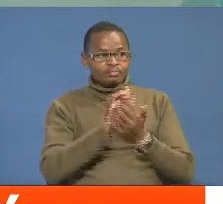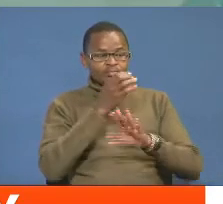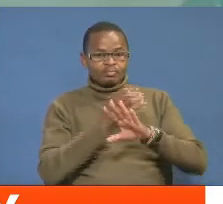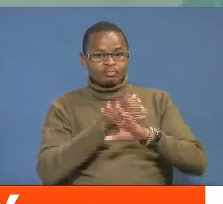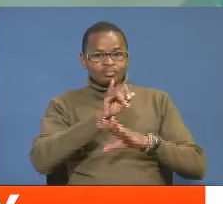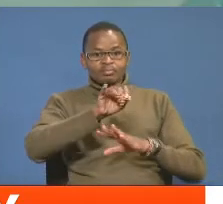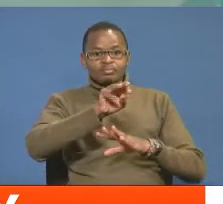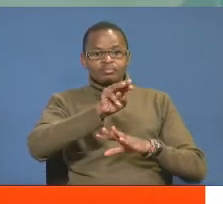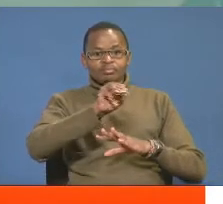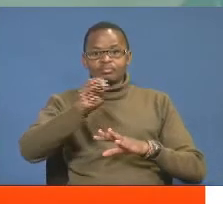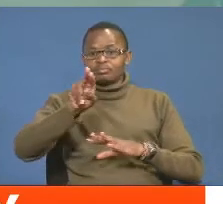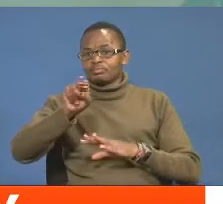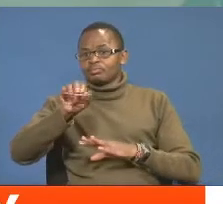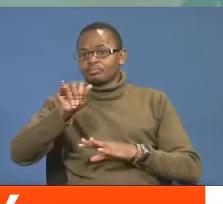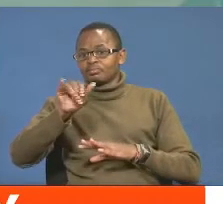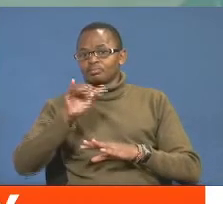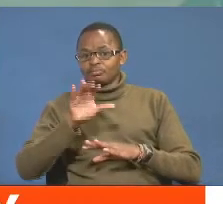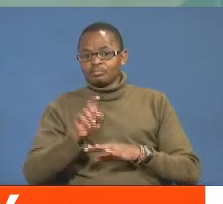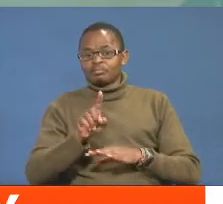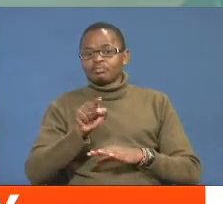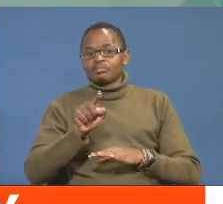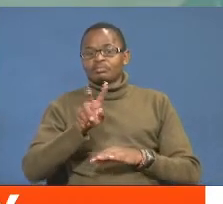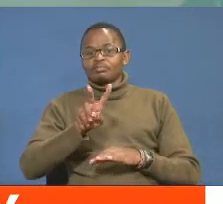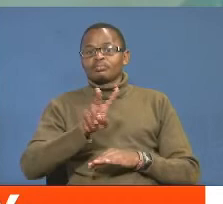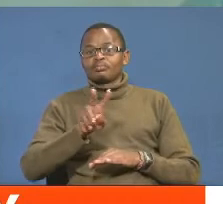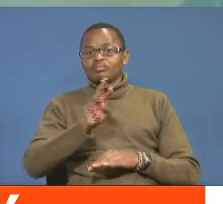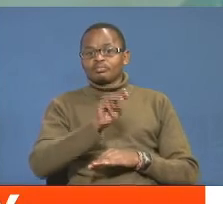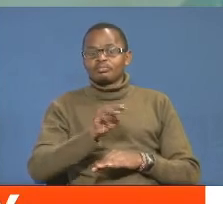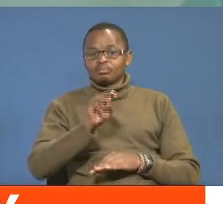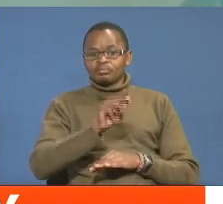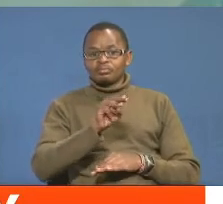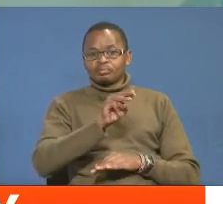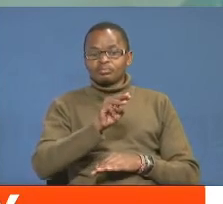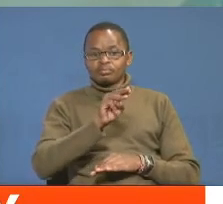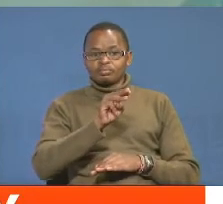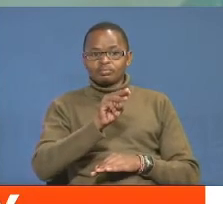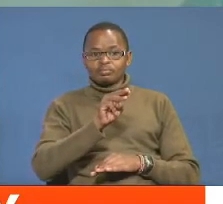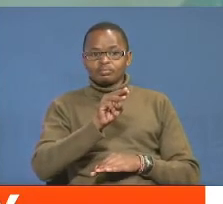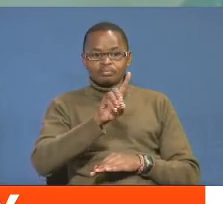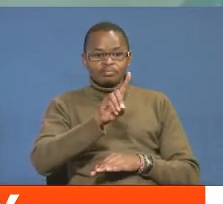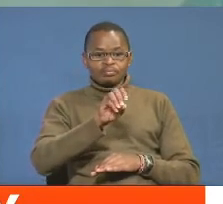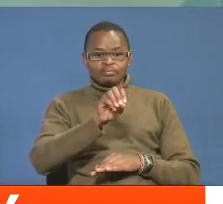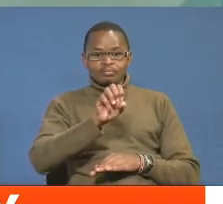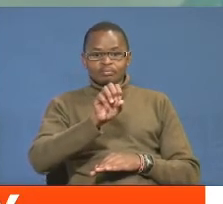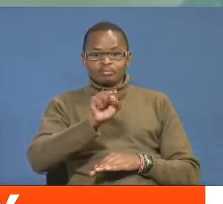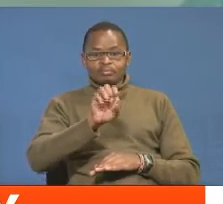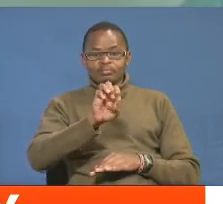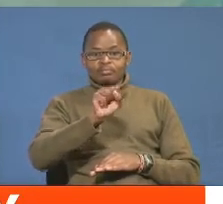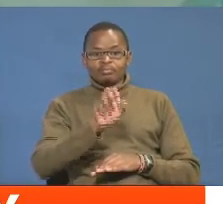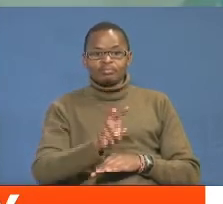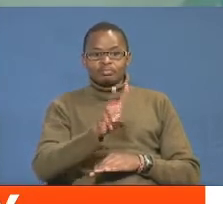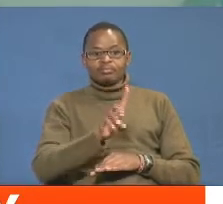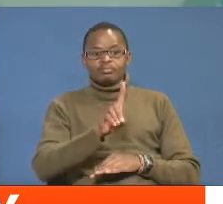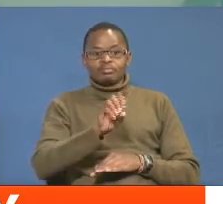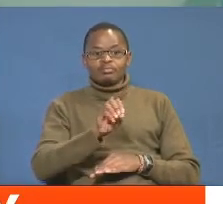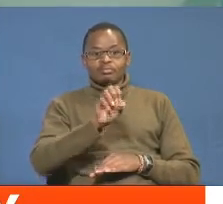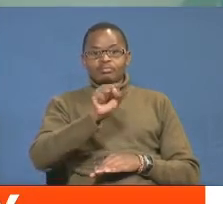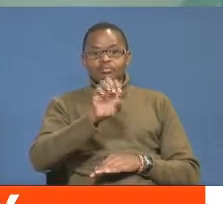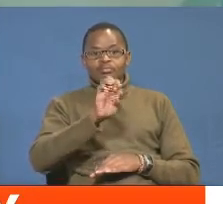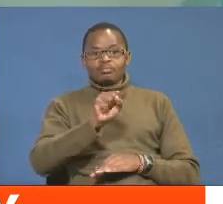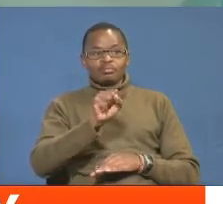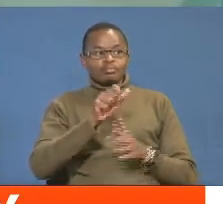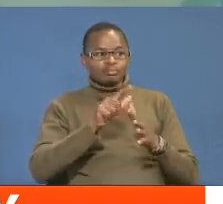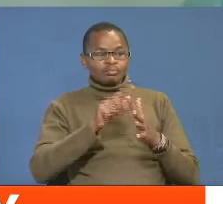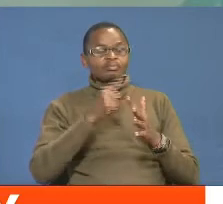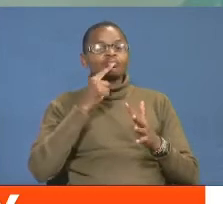immunity. Okay. So as you mentioned, we've got 1.2 million vaccine doses. Mm. So if two doses are required for that,